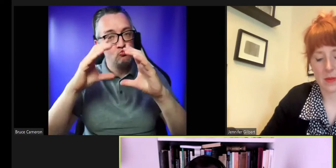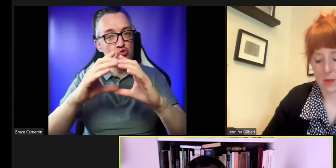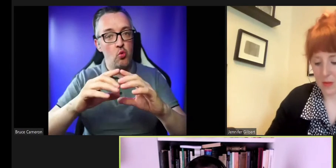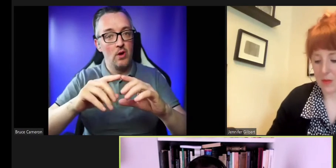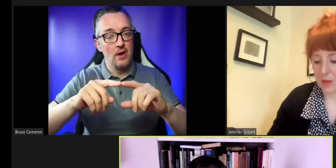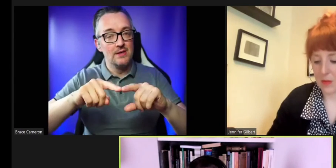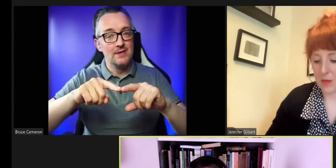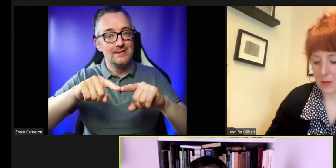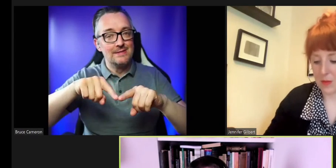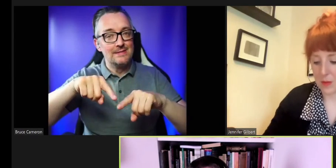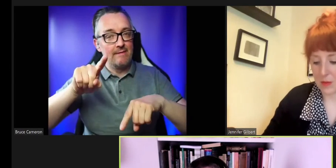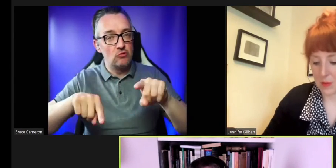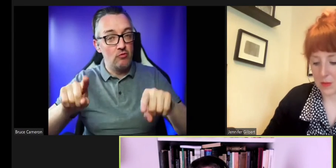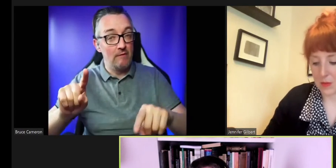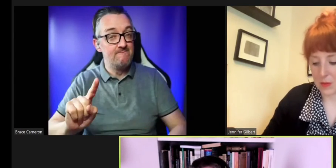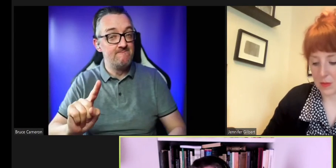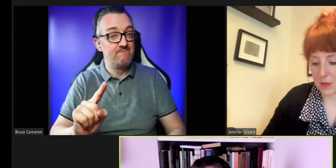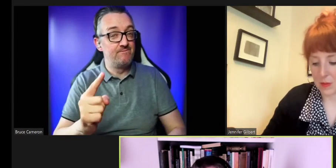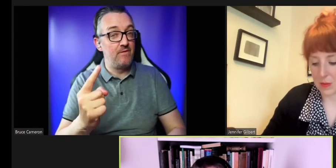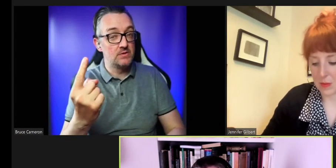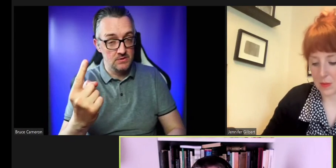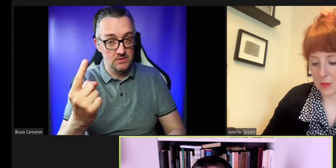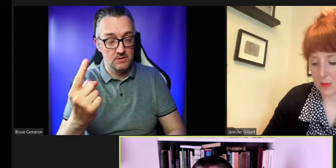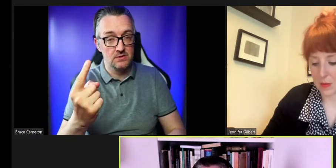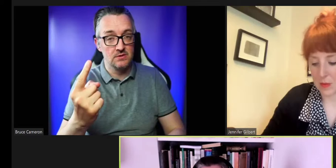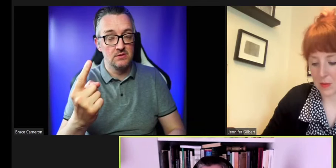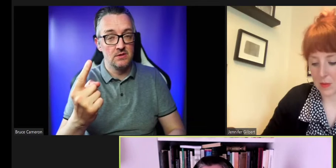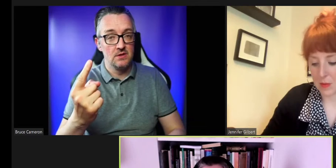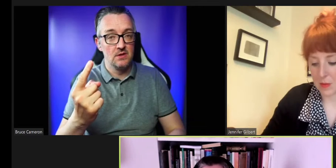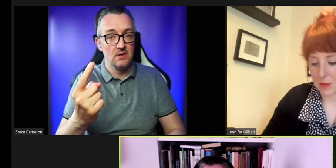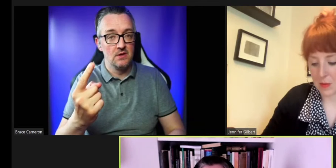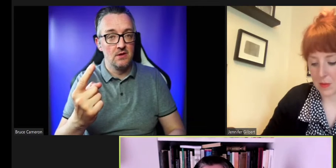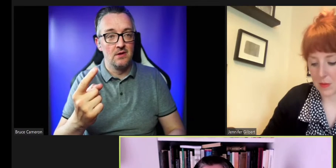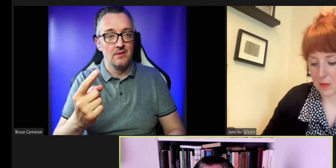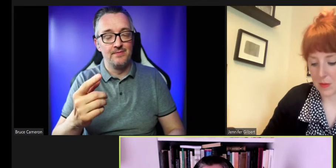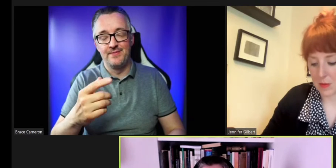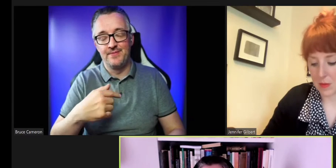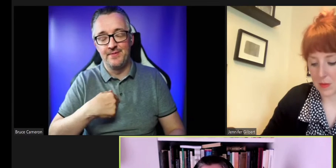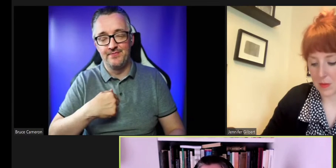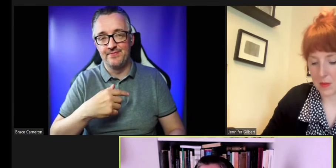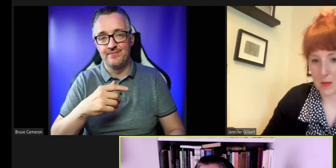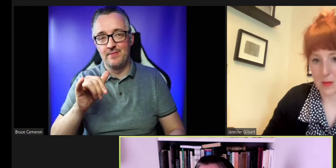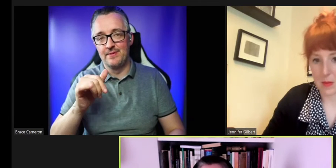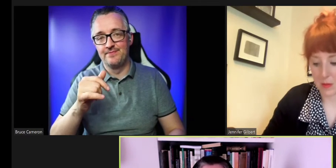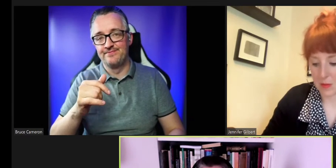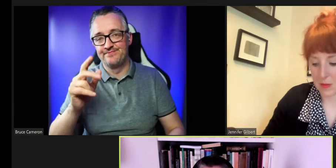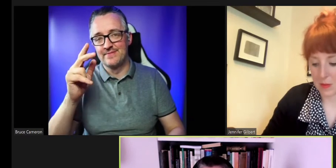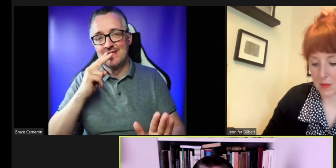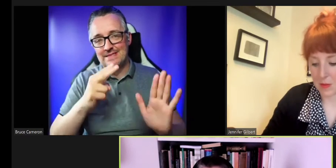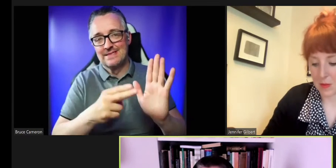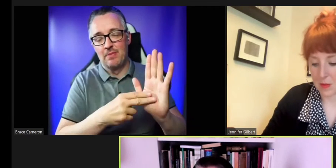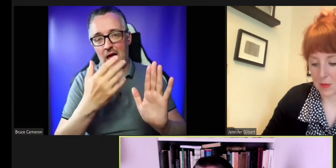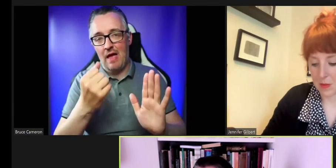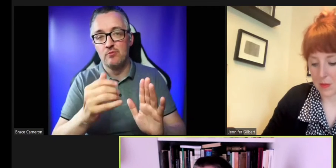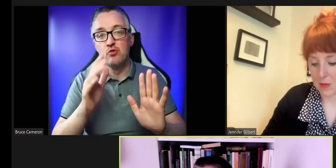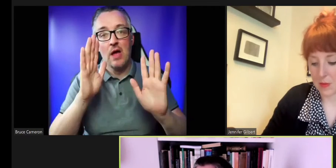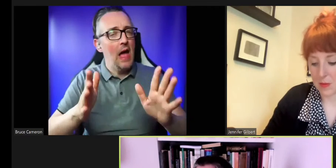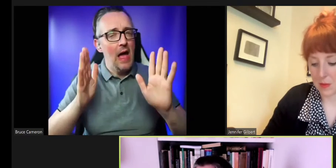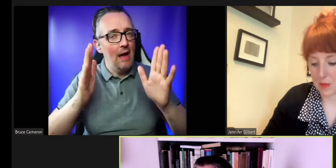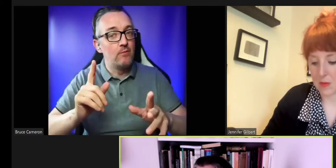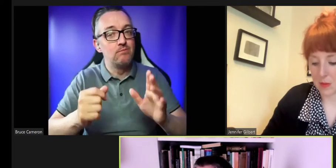and I'm kind of like, you know, reinforcing the stigma in a way, very unfortunately. But you do have to look after